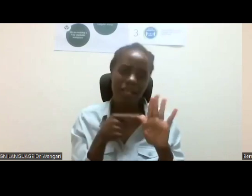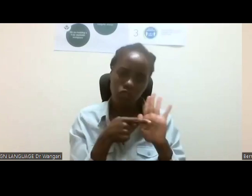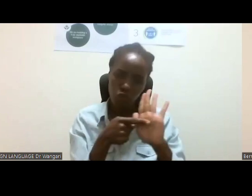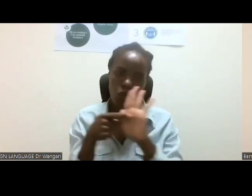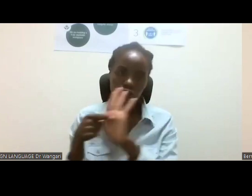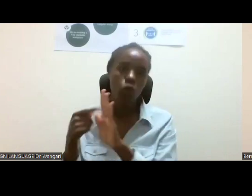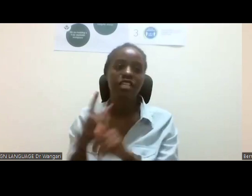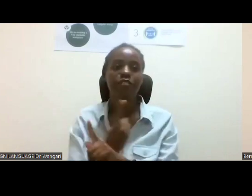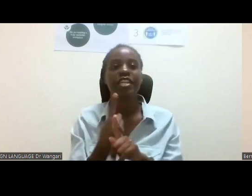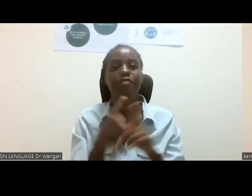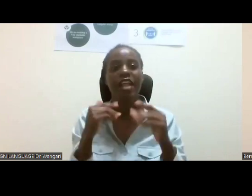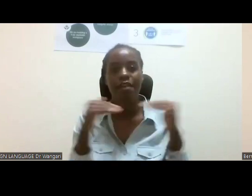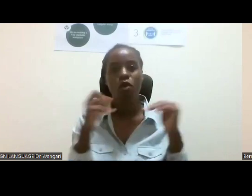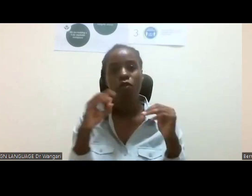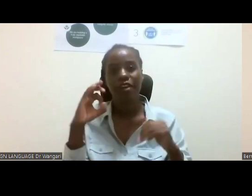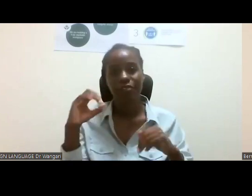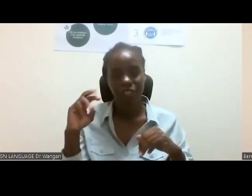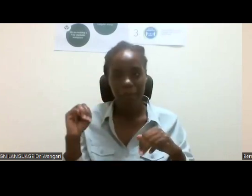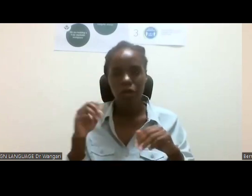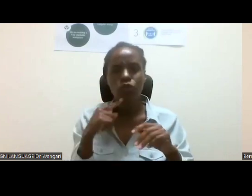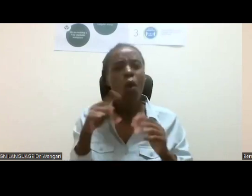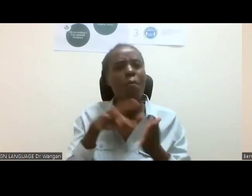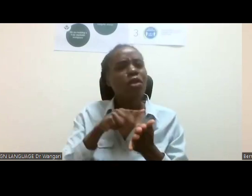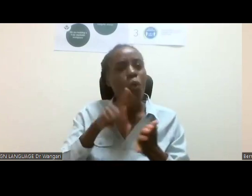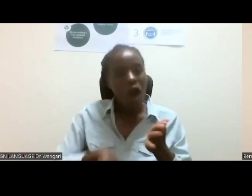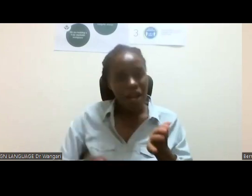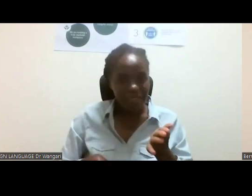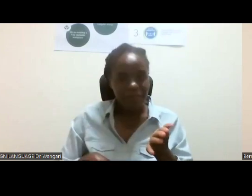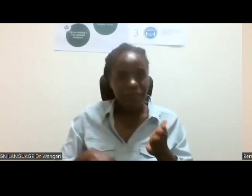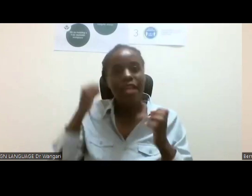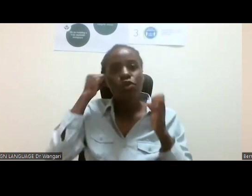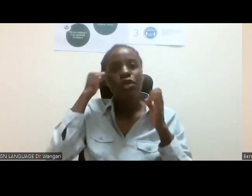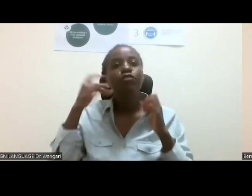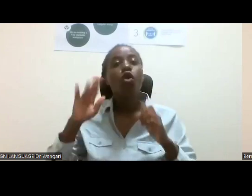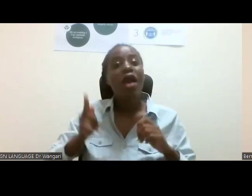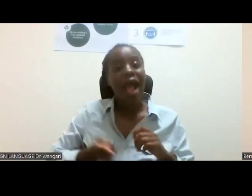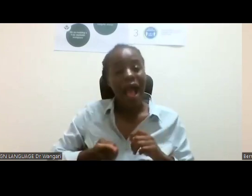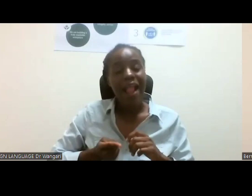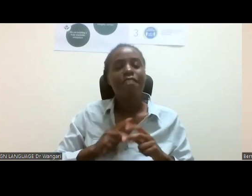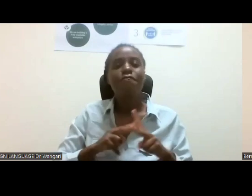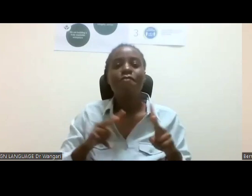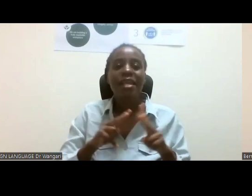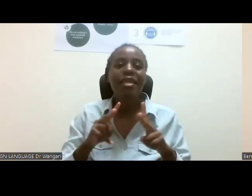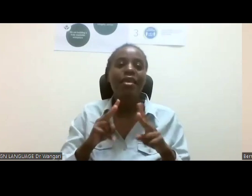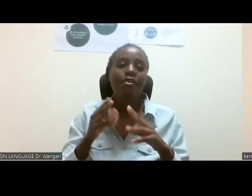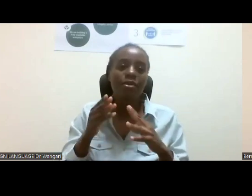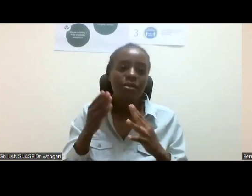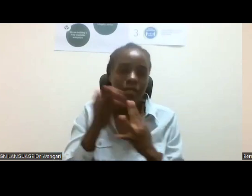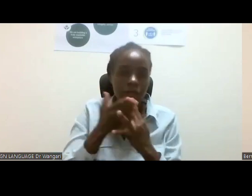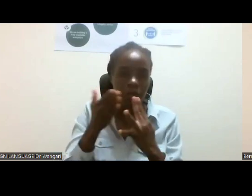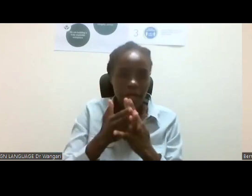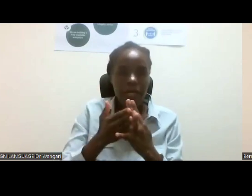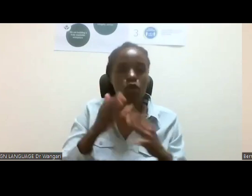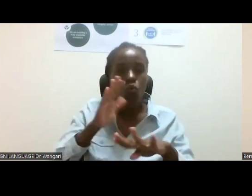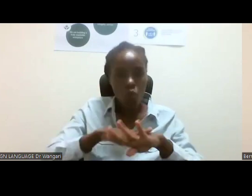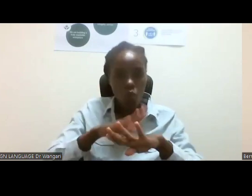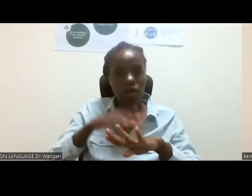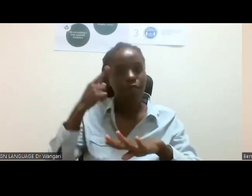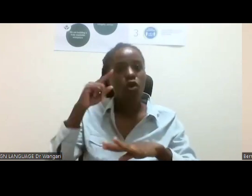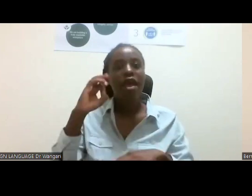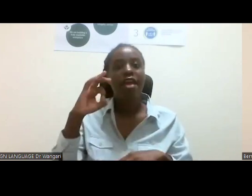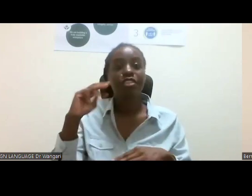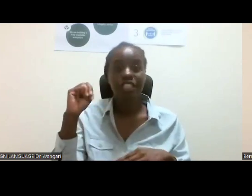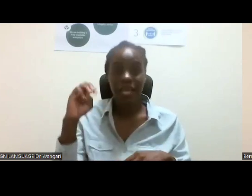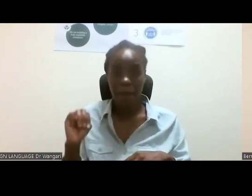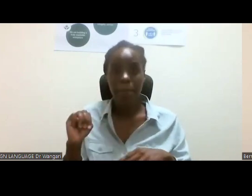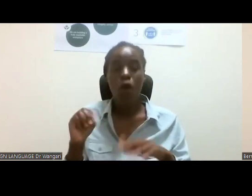following. Education for girls is a long-lasting and sustainable intervention to eradicate FGMC. Women and girls' economic